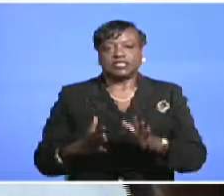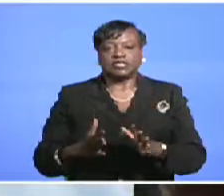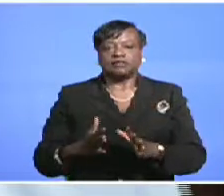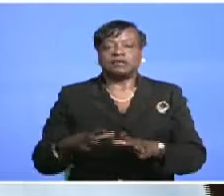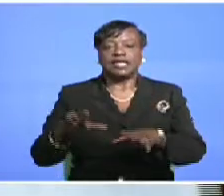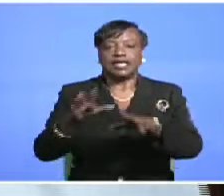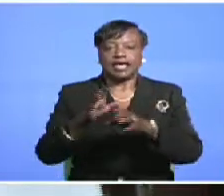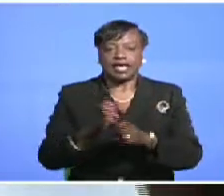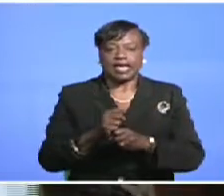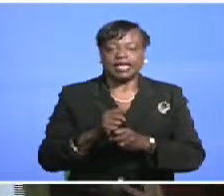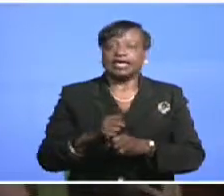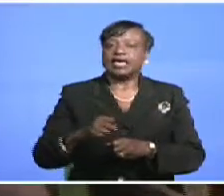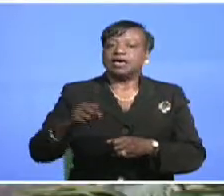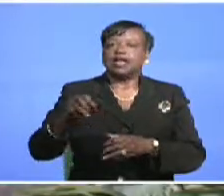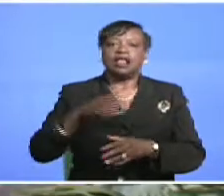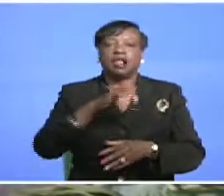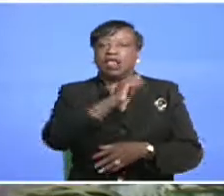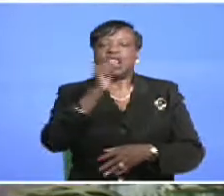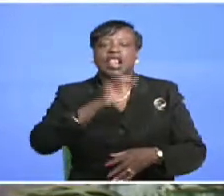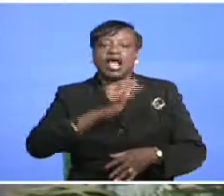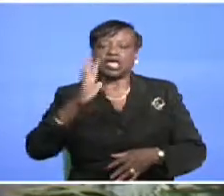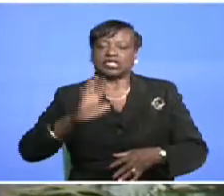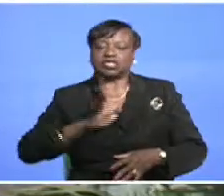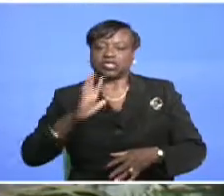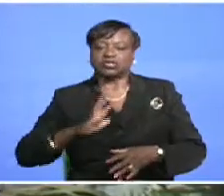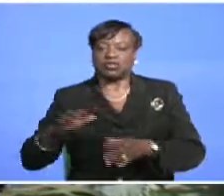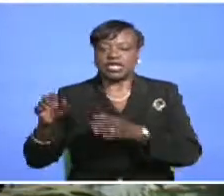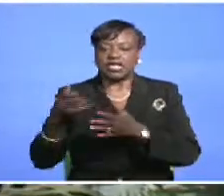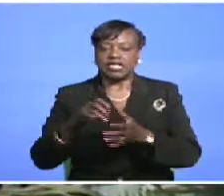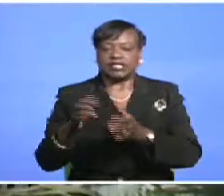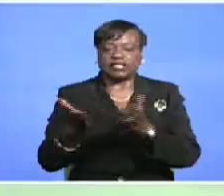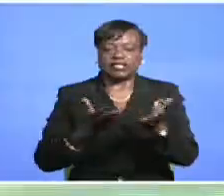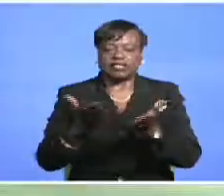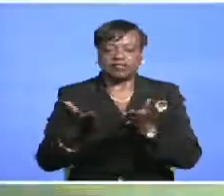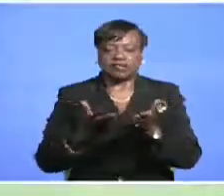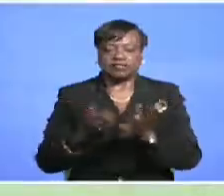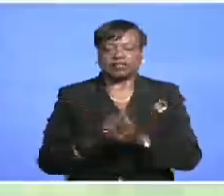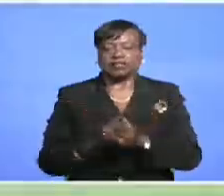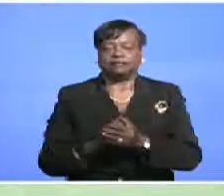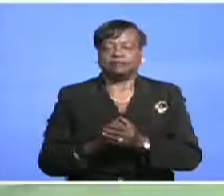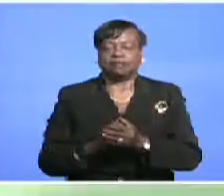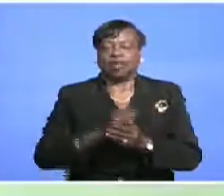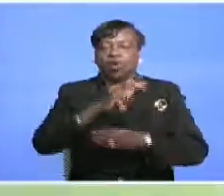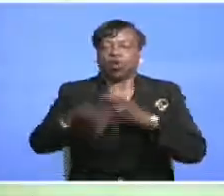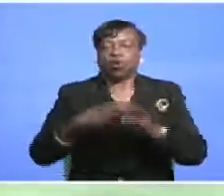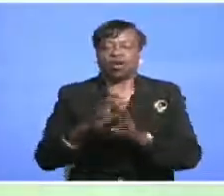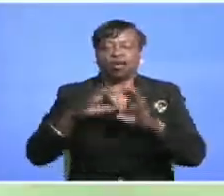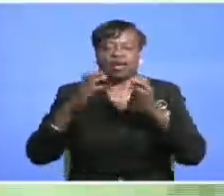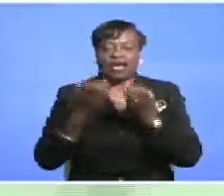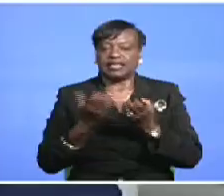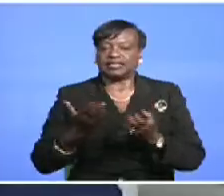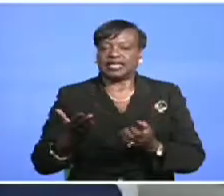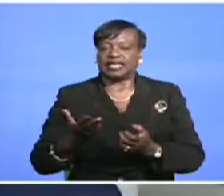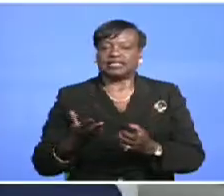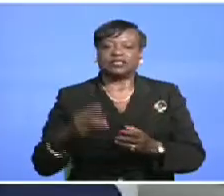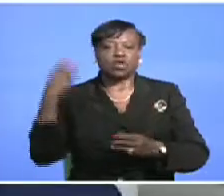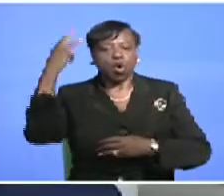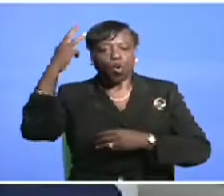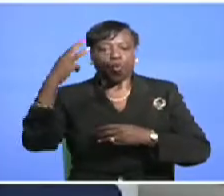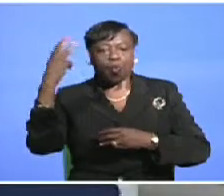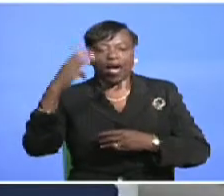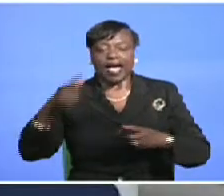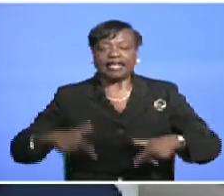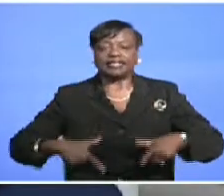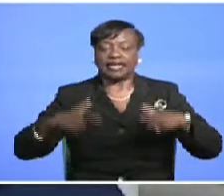stylish luxury service thanks in part to its world-class amenities. We have the wildlife sanctuary. We have